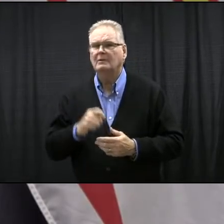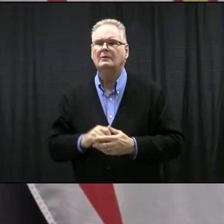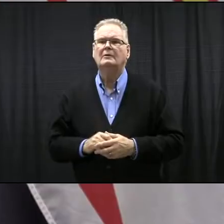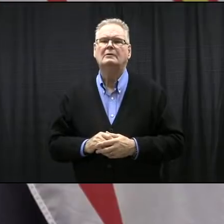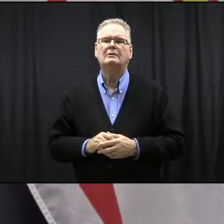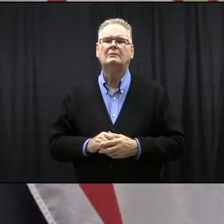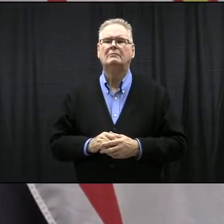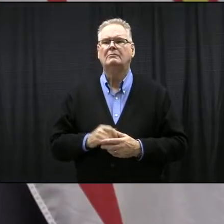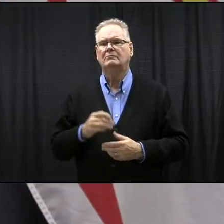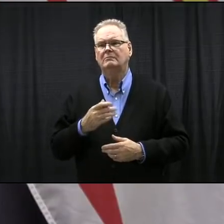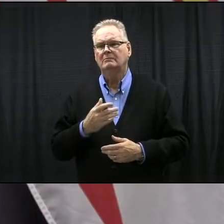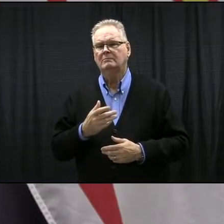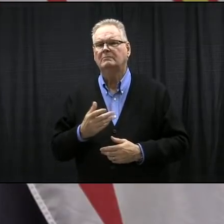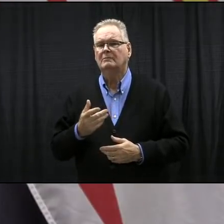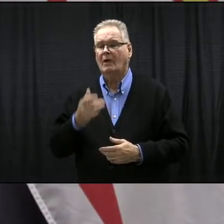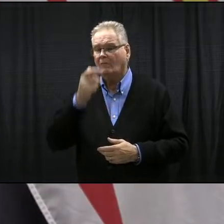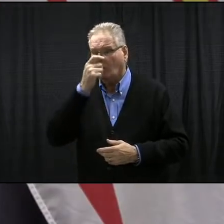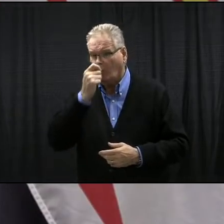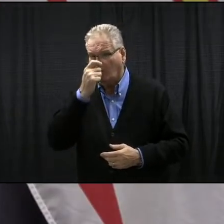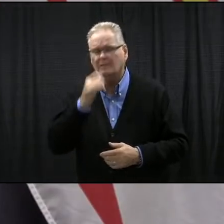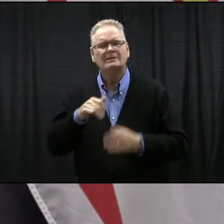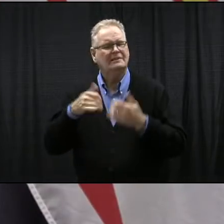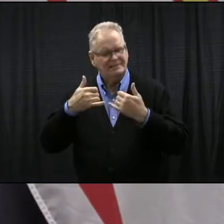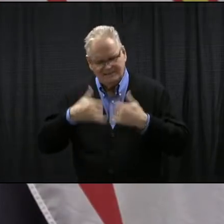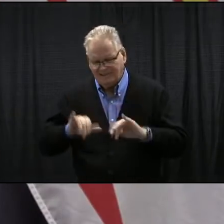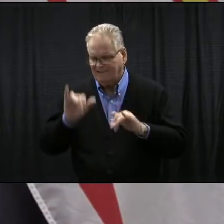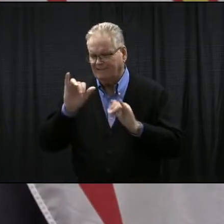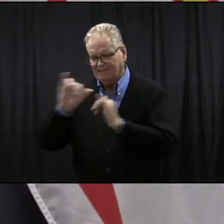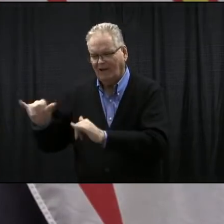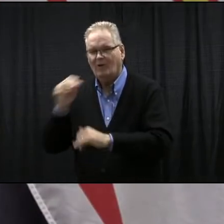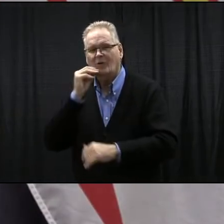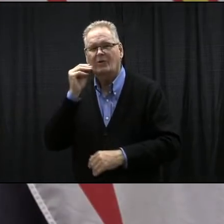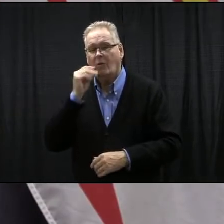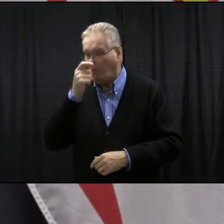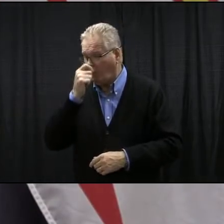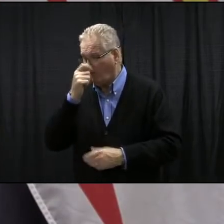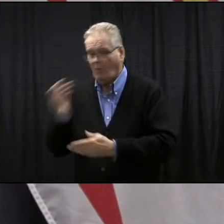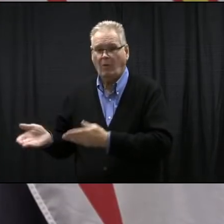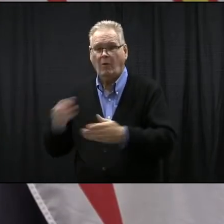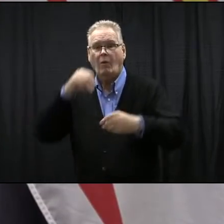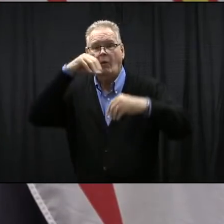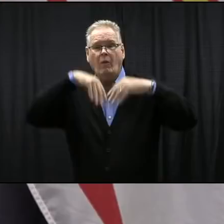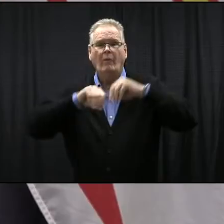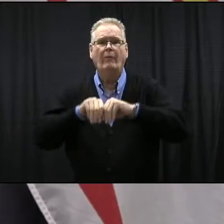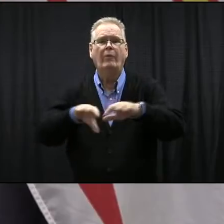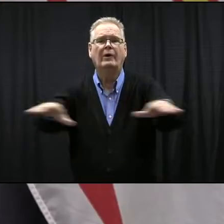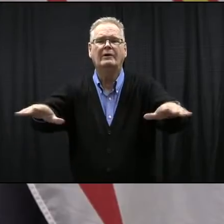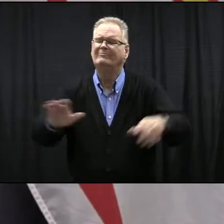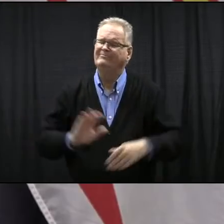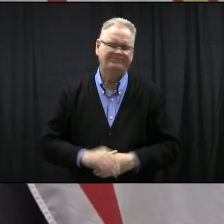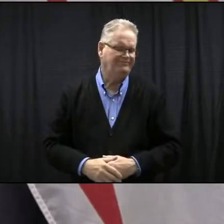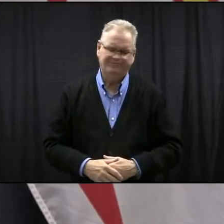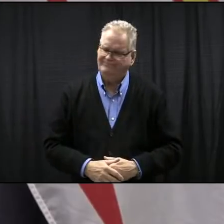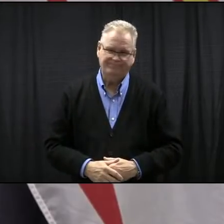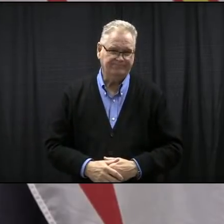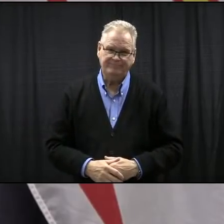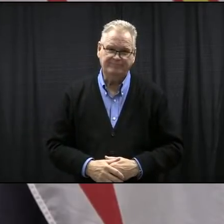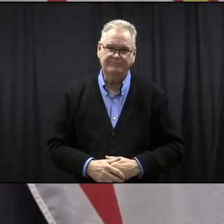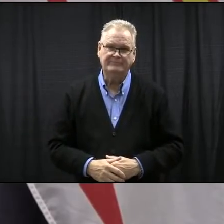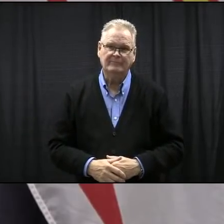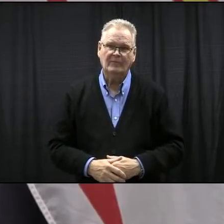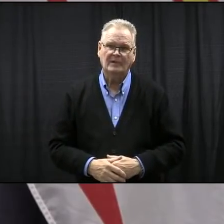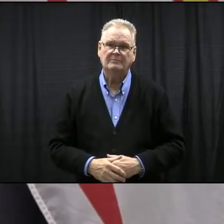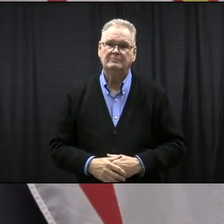as a recap for anyone just joining us, we have 10 new confirmed cases of COVID-19 in the province today, and the total number of cases is now